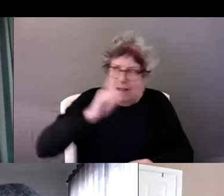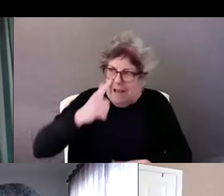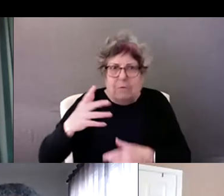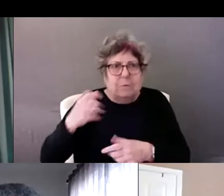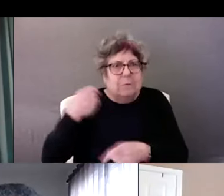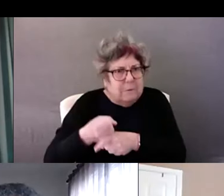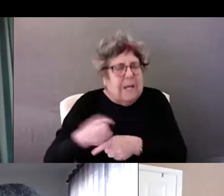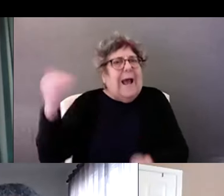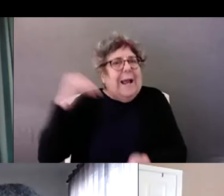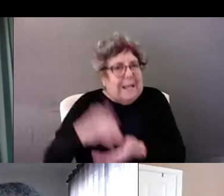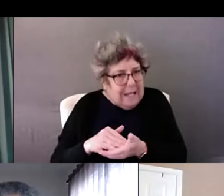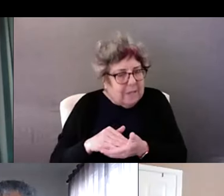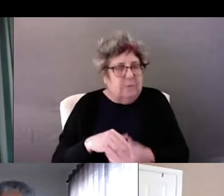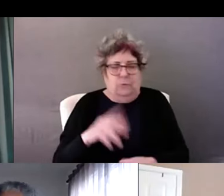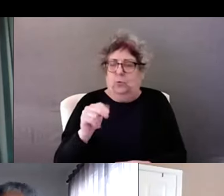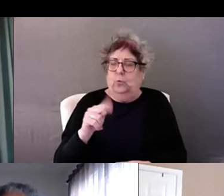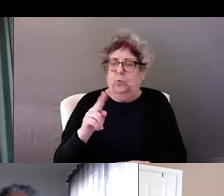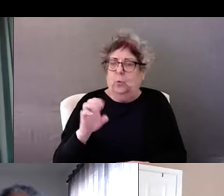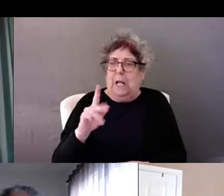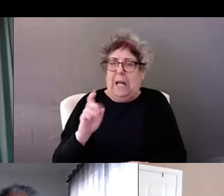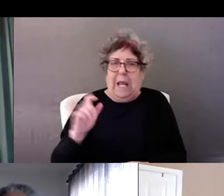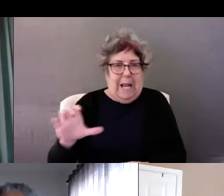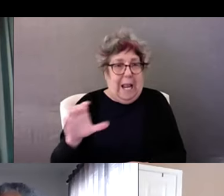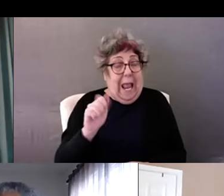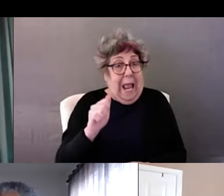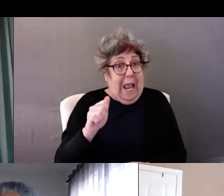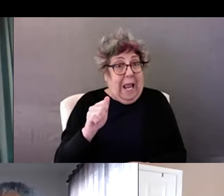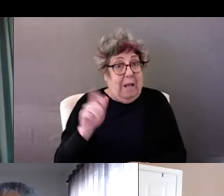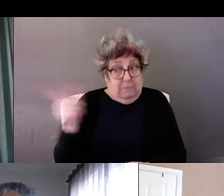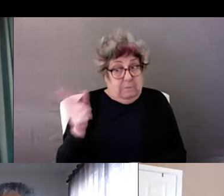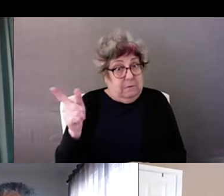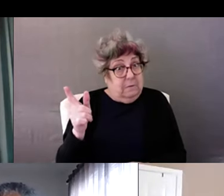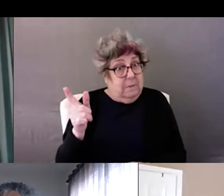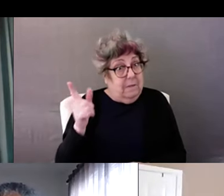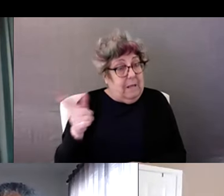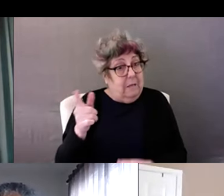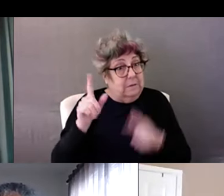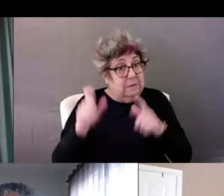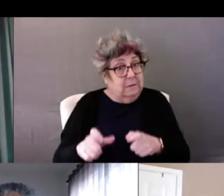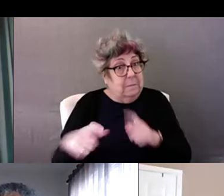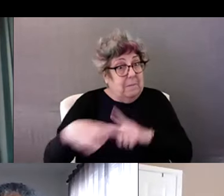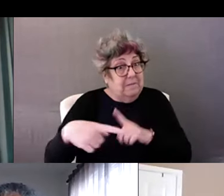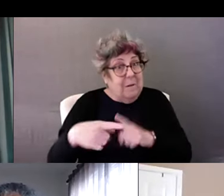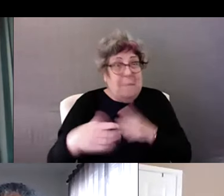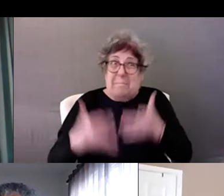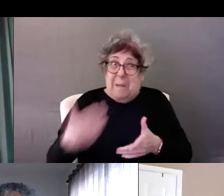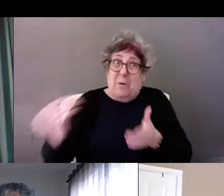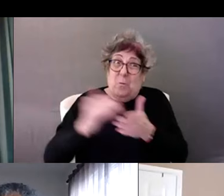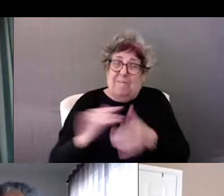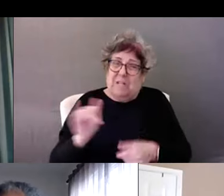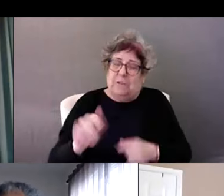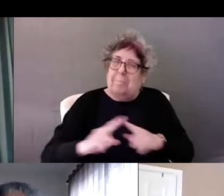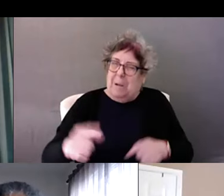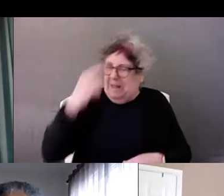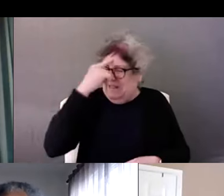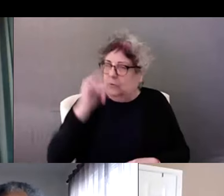acid test that's positive doesn't always mean just persistent shedding. Occasionally it can mean reinfection, although we think that's very, very